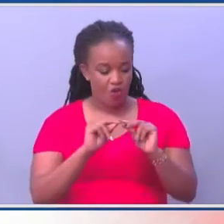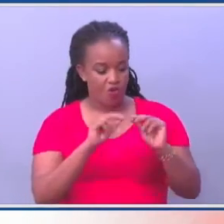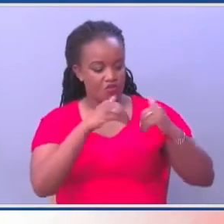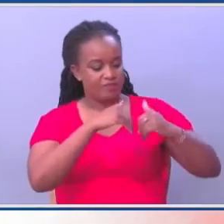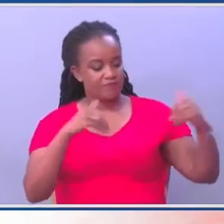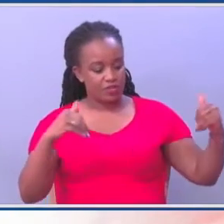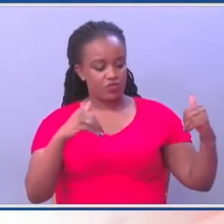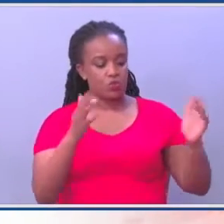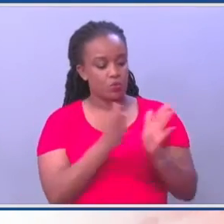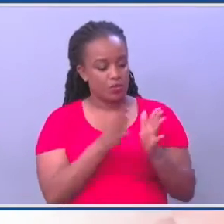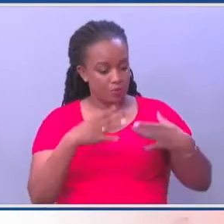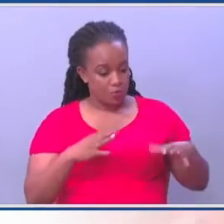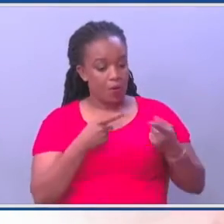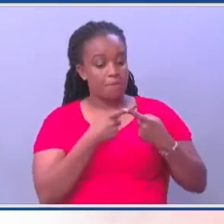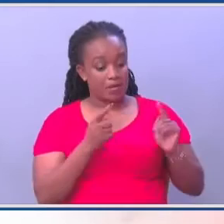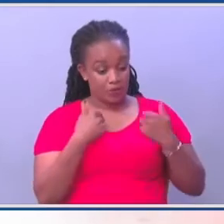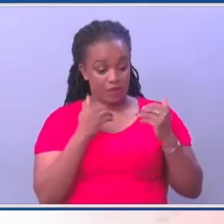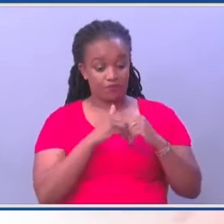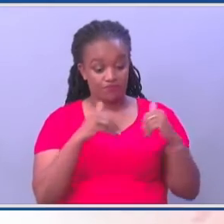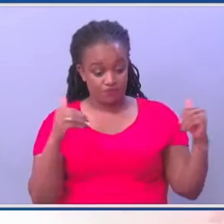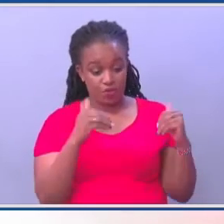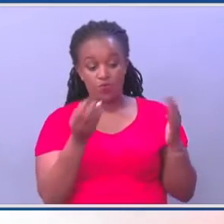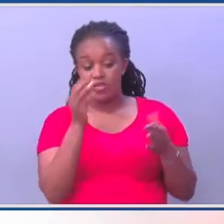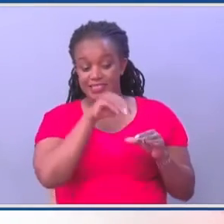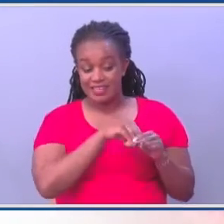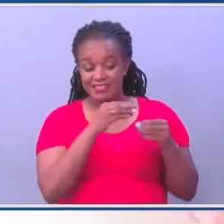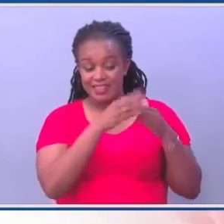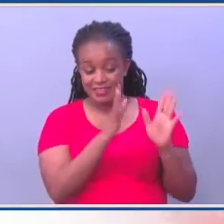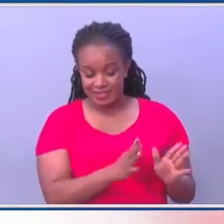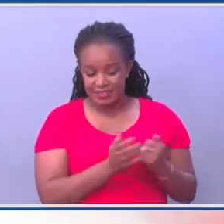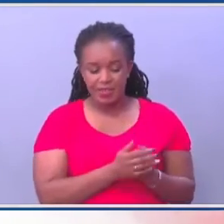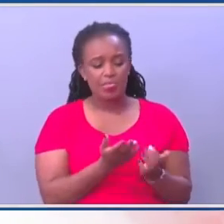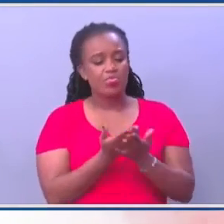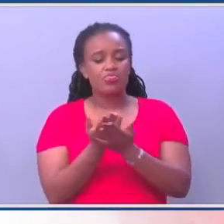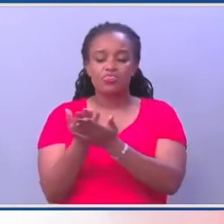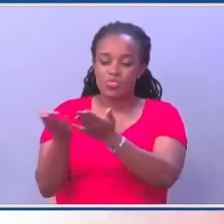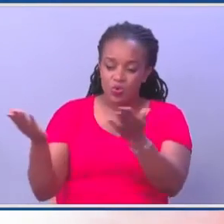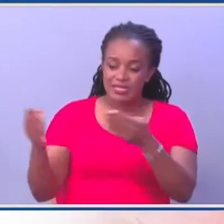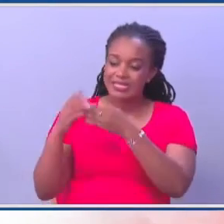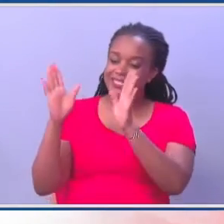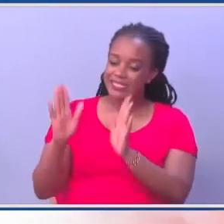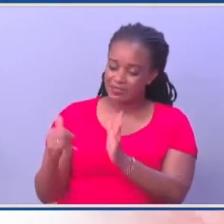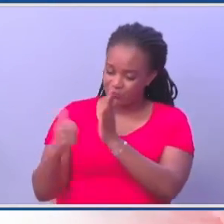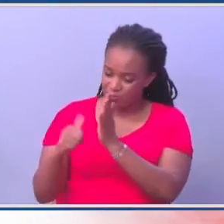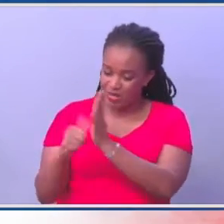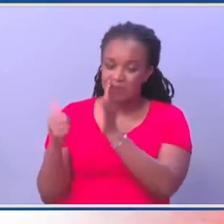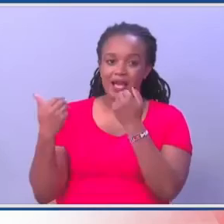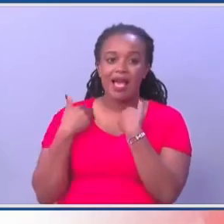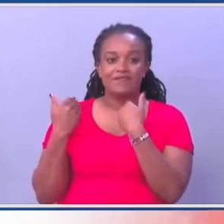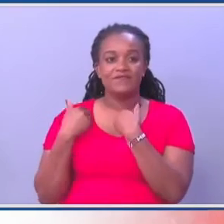No. But there is division among the leaders. That we observe, that we see, isn't it? The leaders are the ones who are